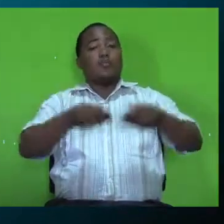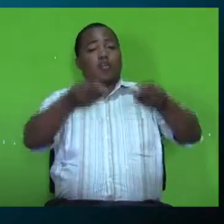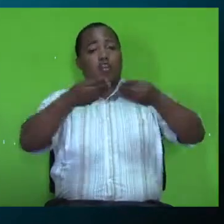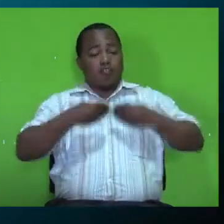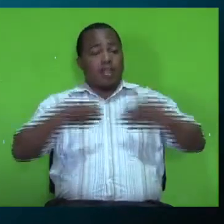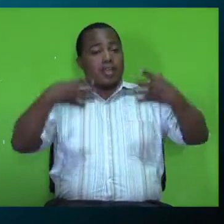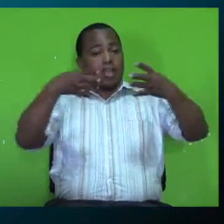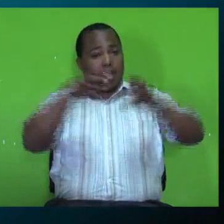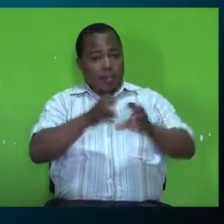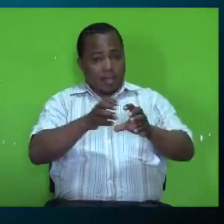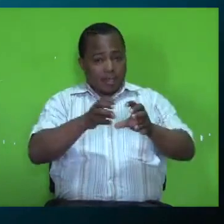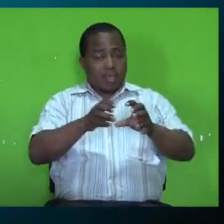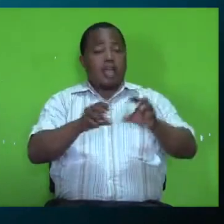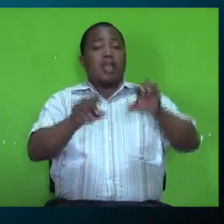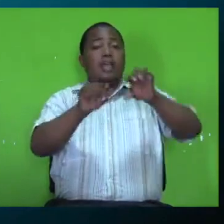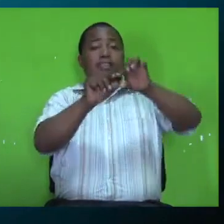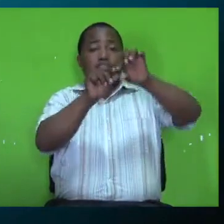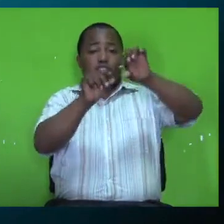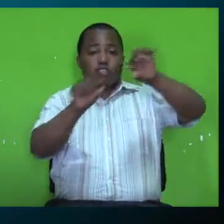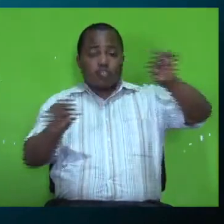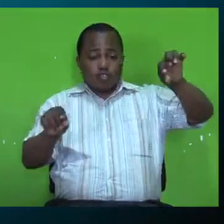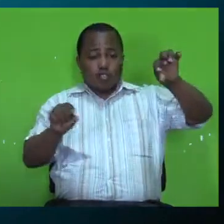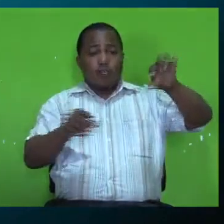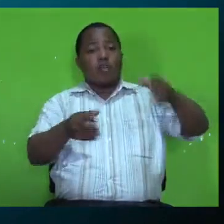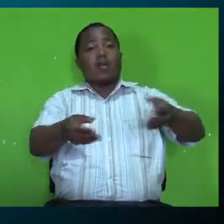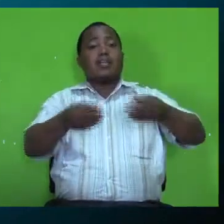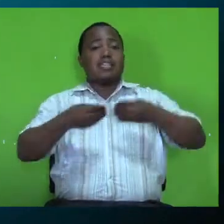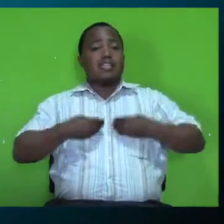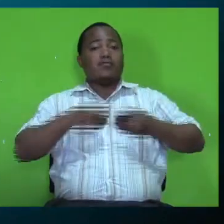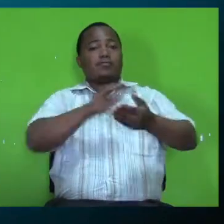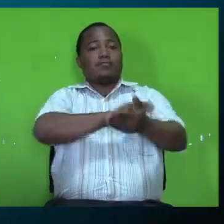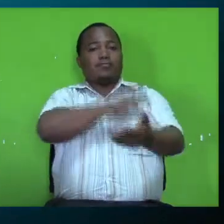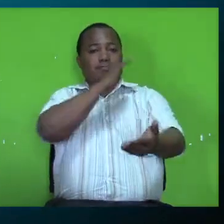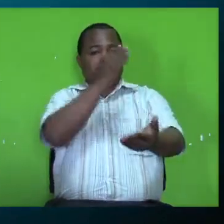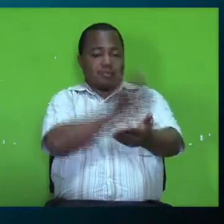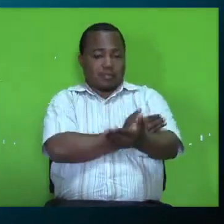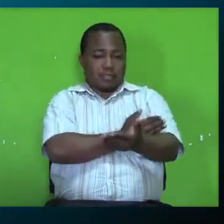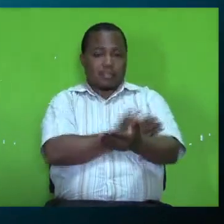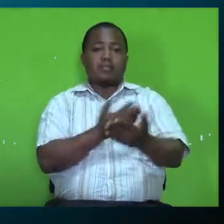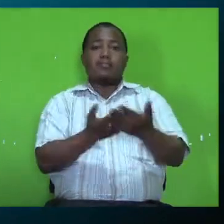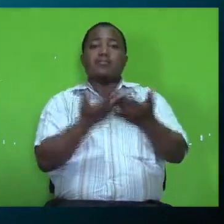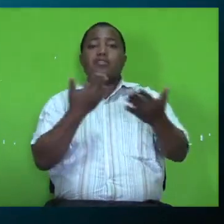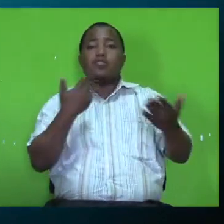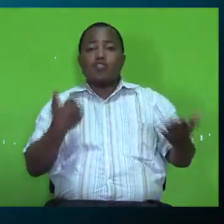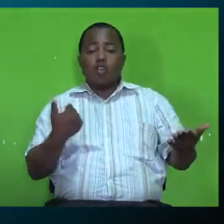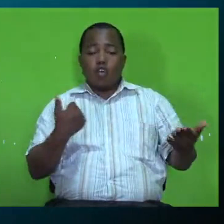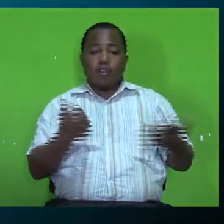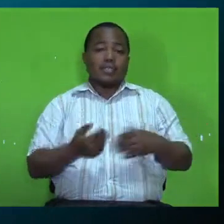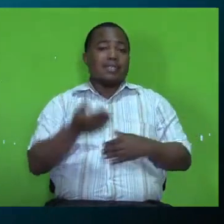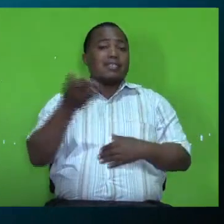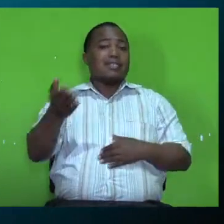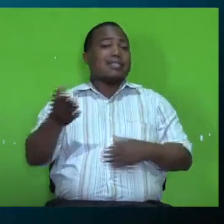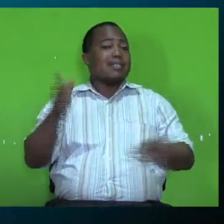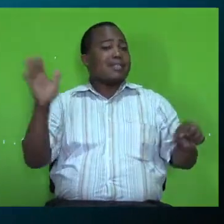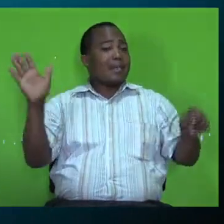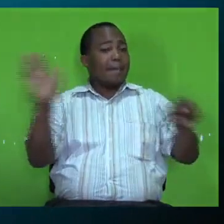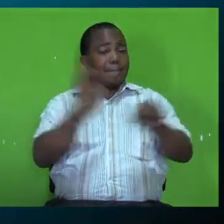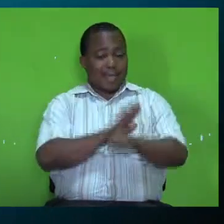the seed tube elements by giving energies, because enriched with the